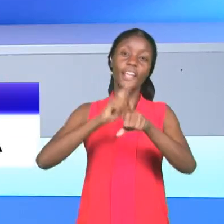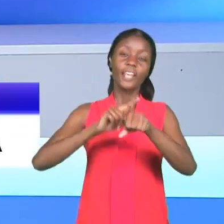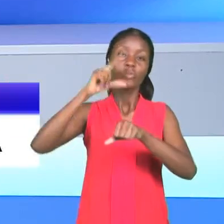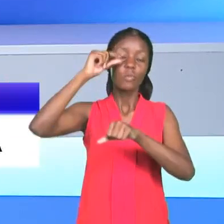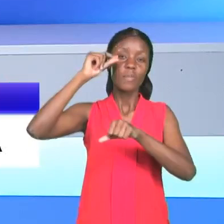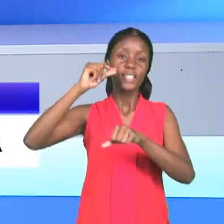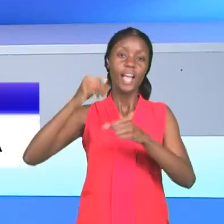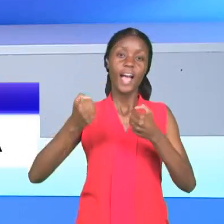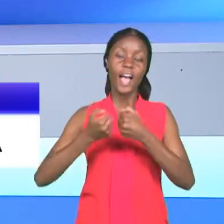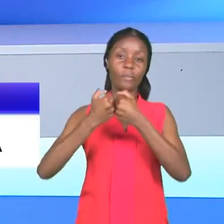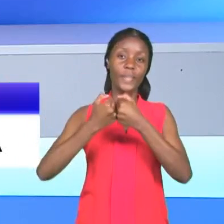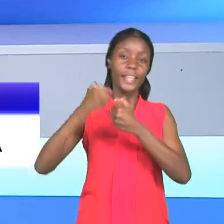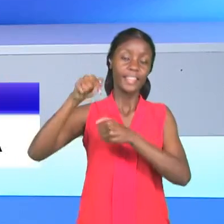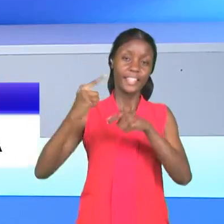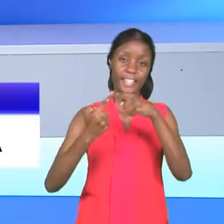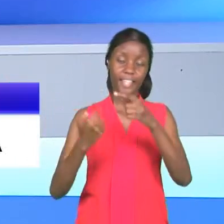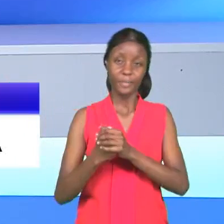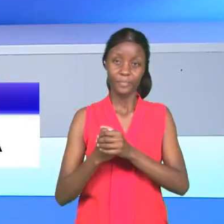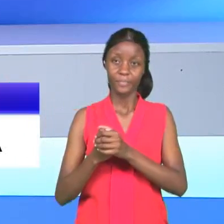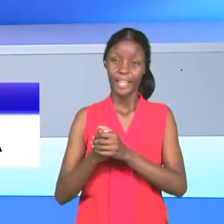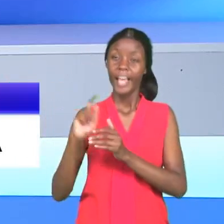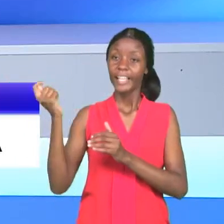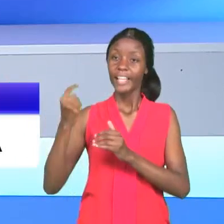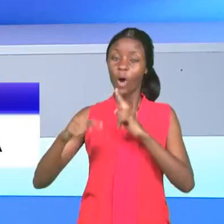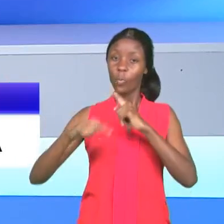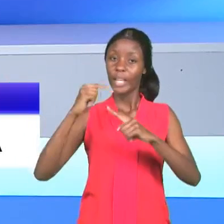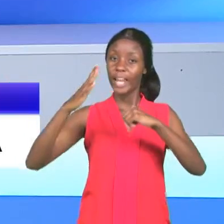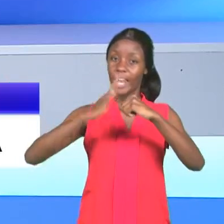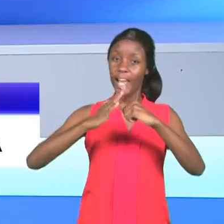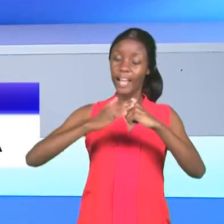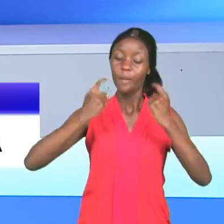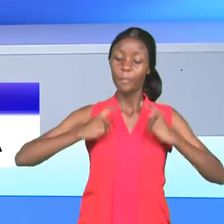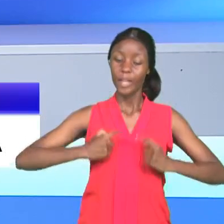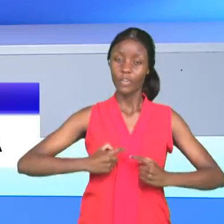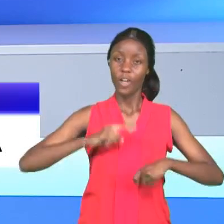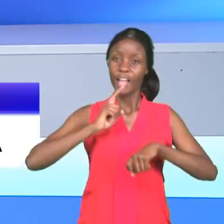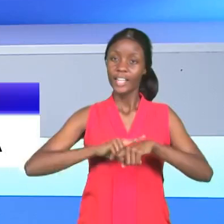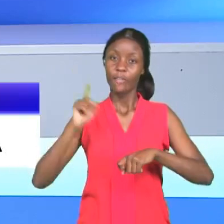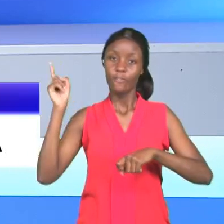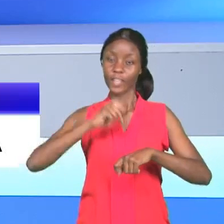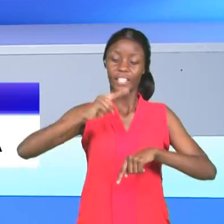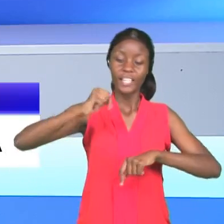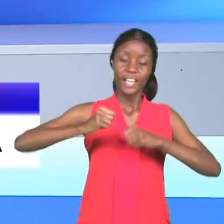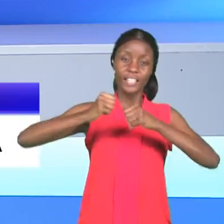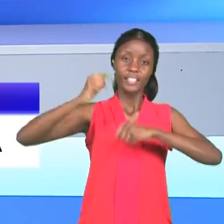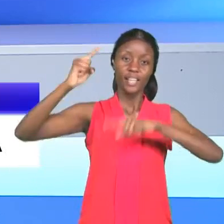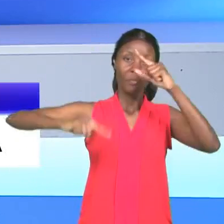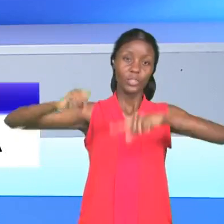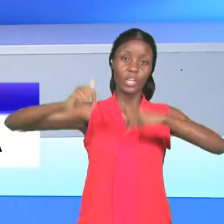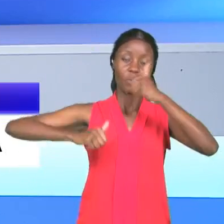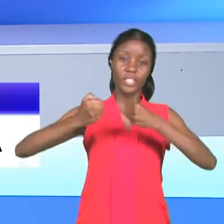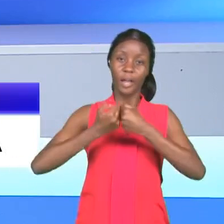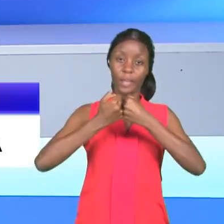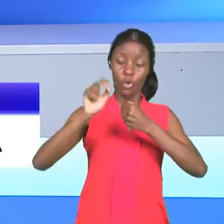Tournament later this year. Kenya bagged 9 medals in the recently concluded Jungju World Championships, 2 of the said